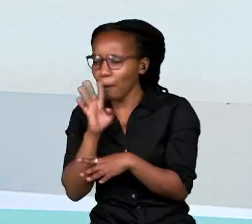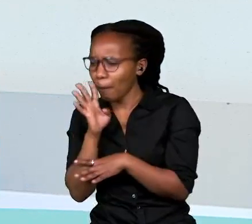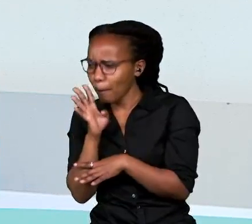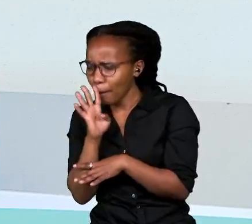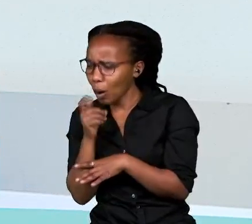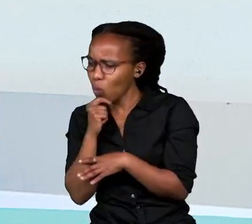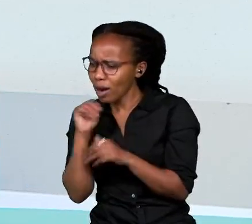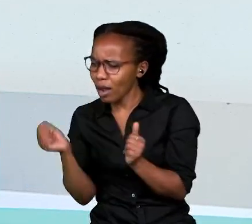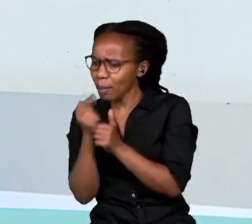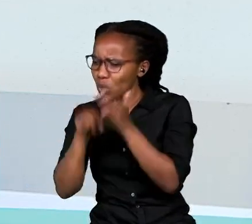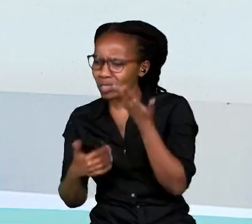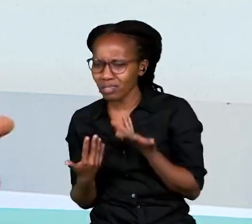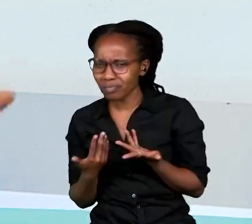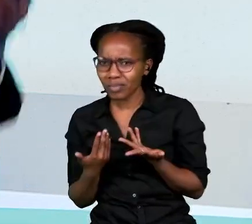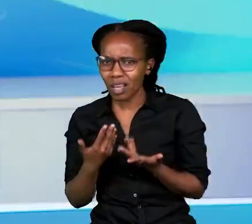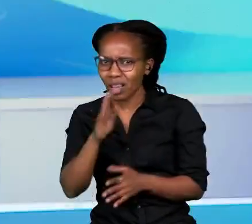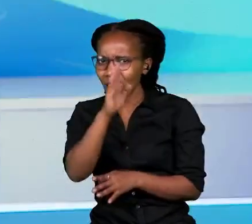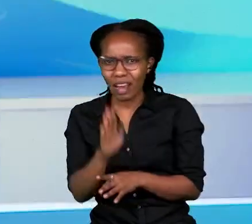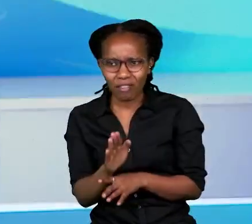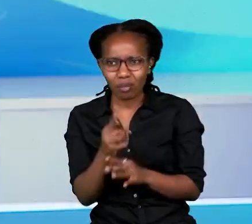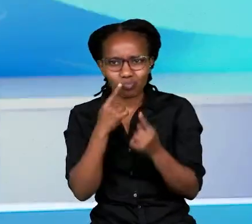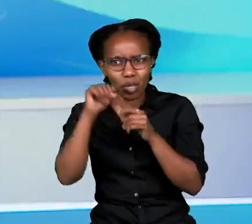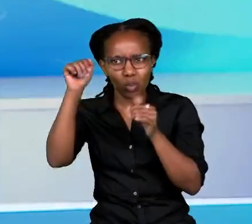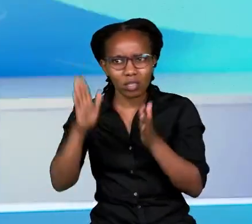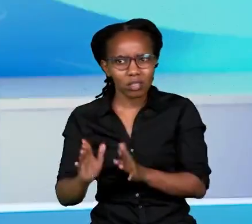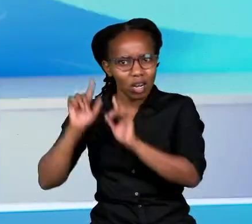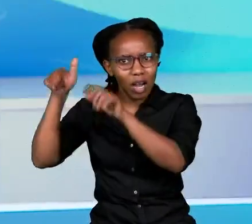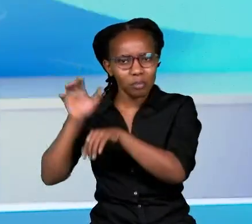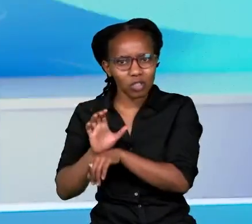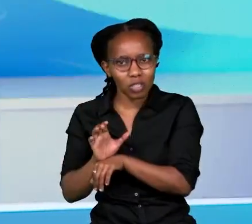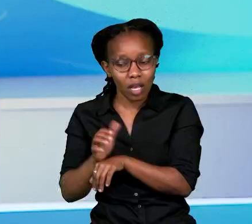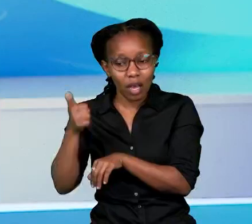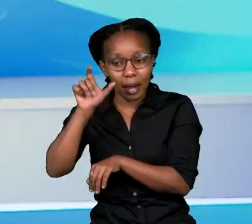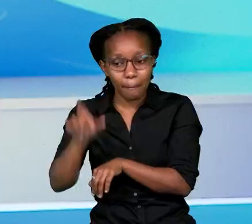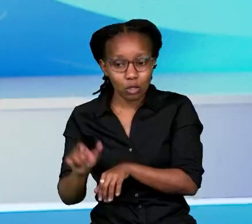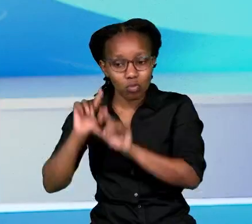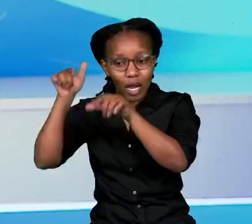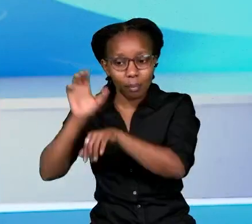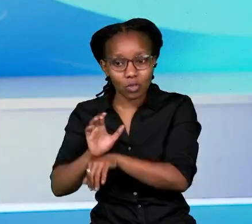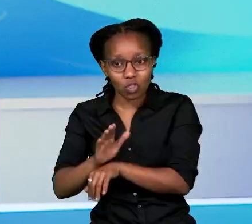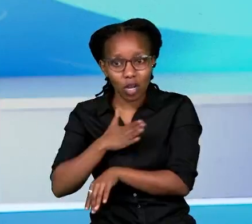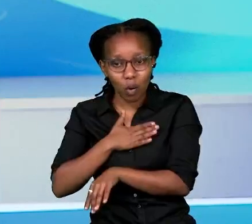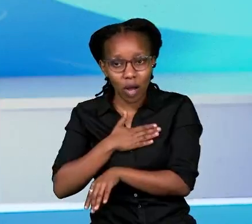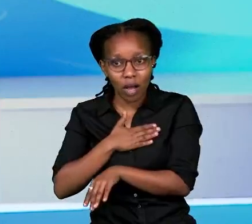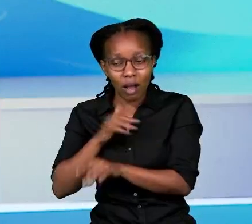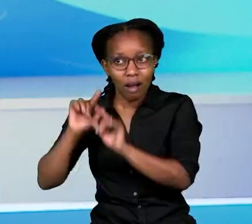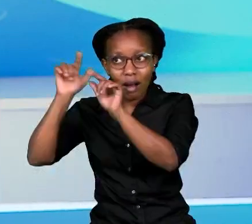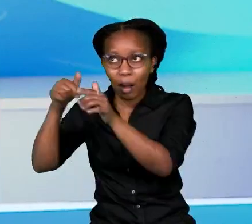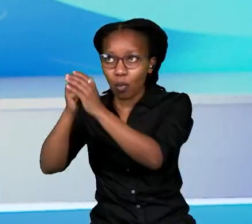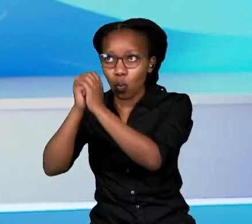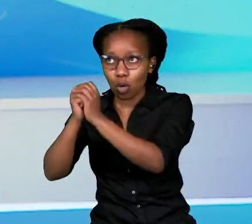happening. Because you've never had the conversation that politicians have come to church anyone coming to our church, that yes. Adventist Church, they come to